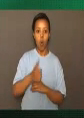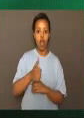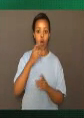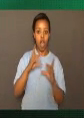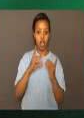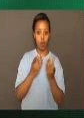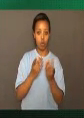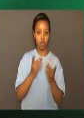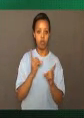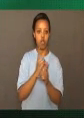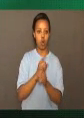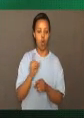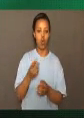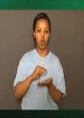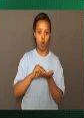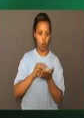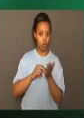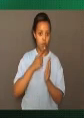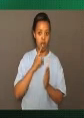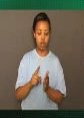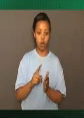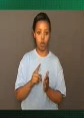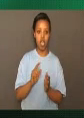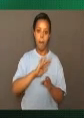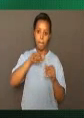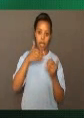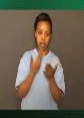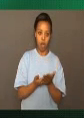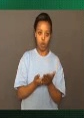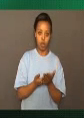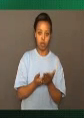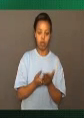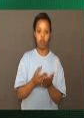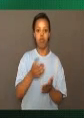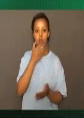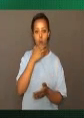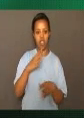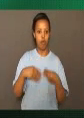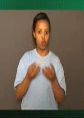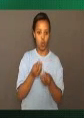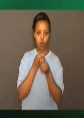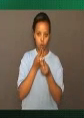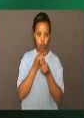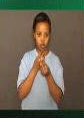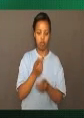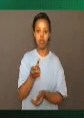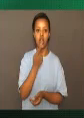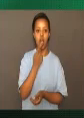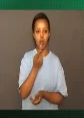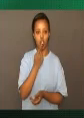of organic molecules include carbohydrates,